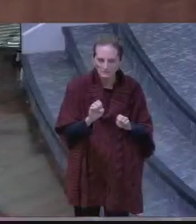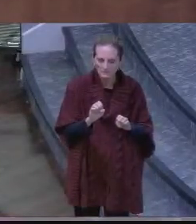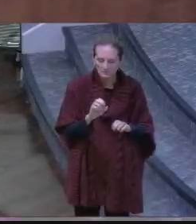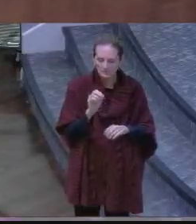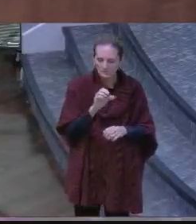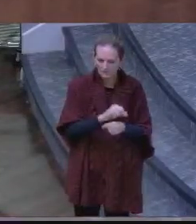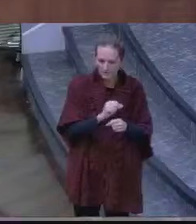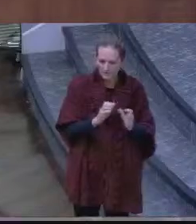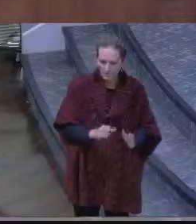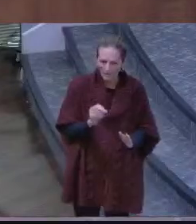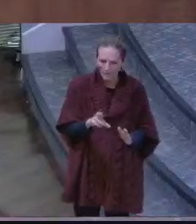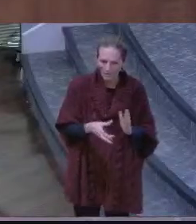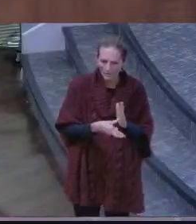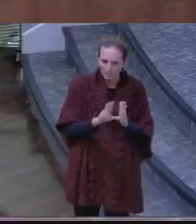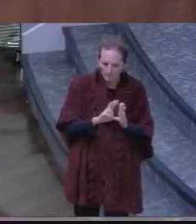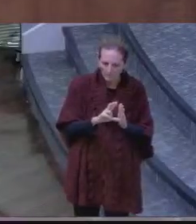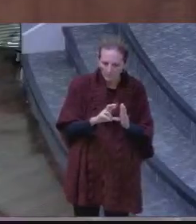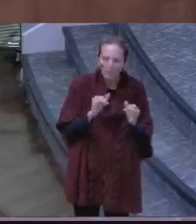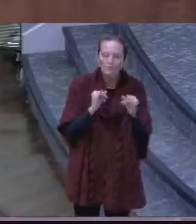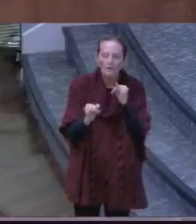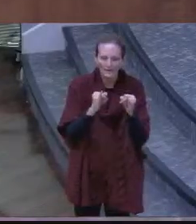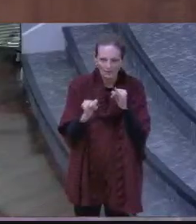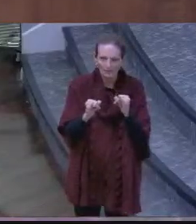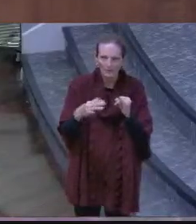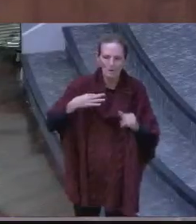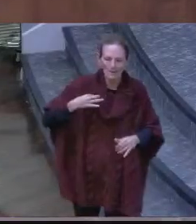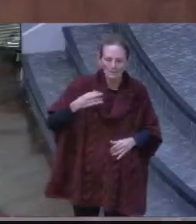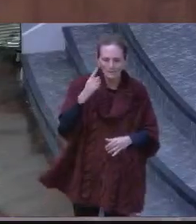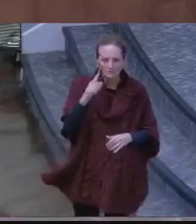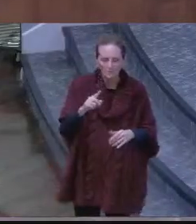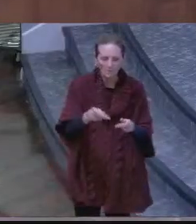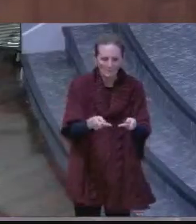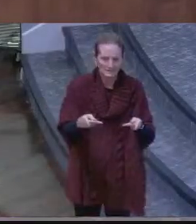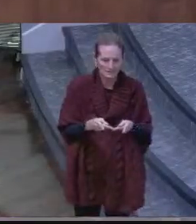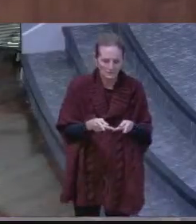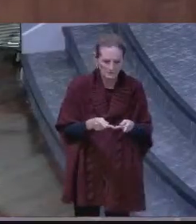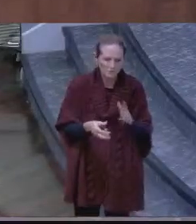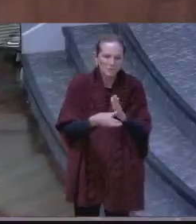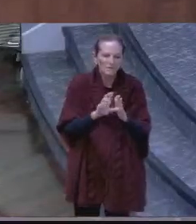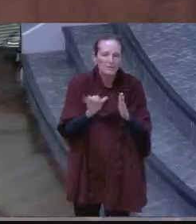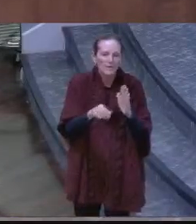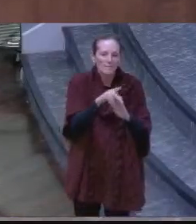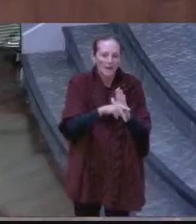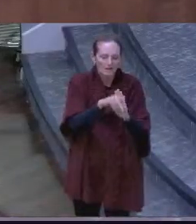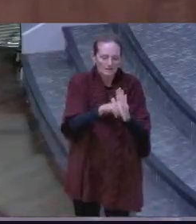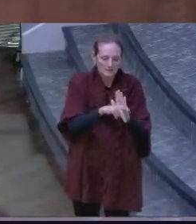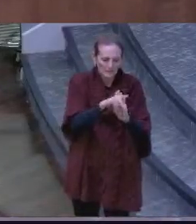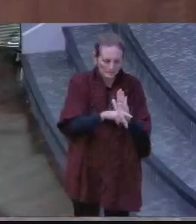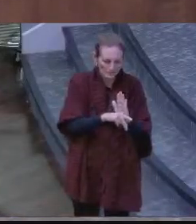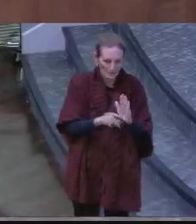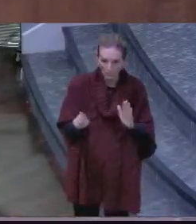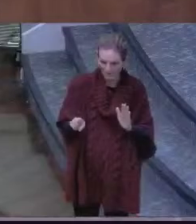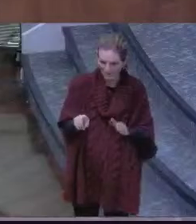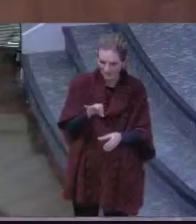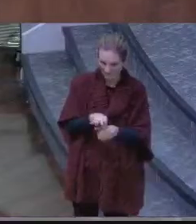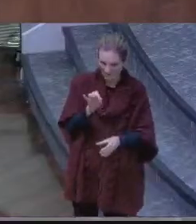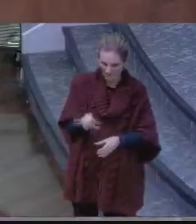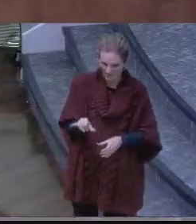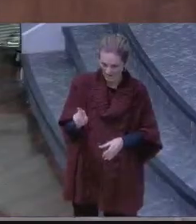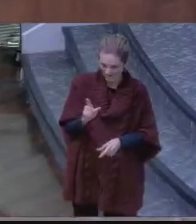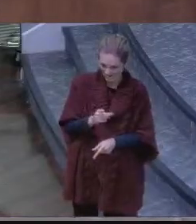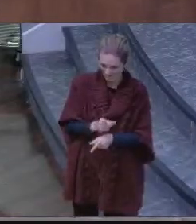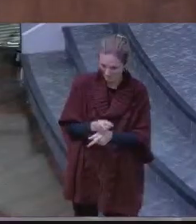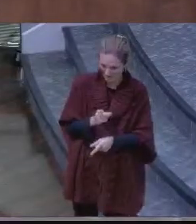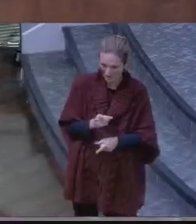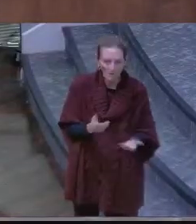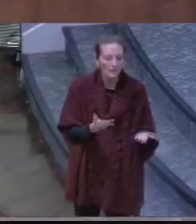to interview applicants for the position of superintendent. Okay, I think we need a vote for that, right? Can we have a